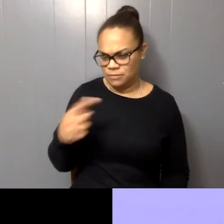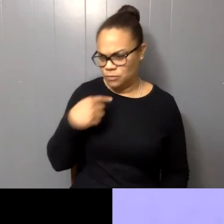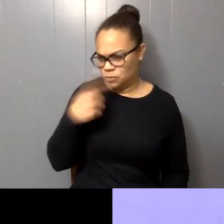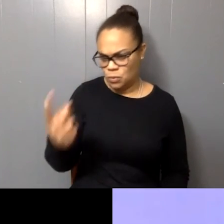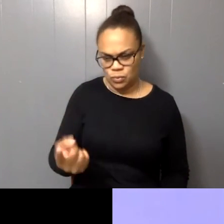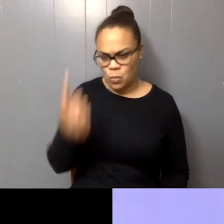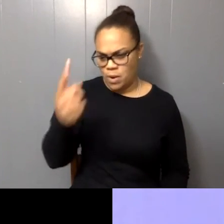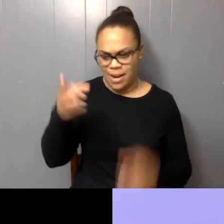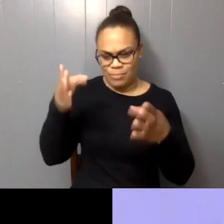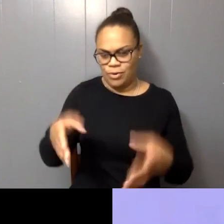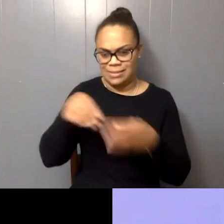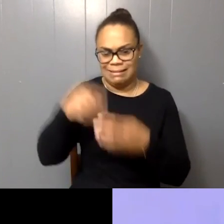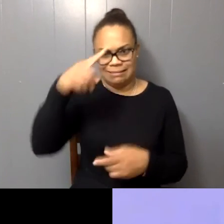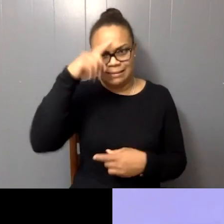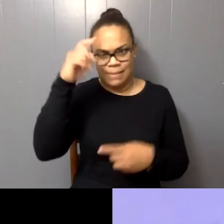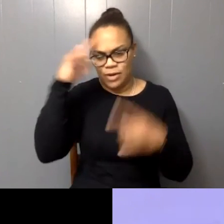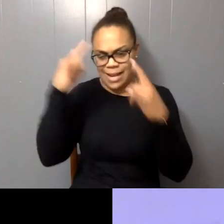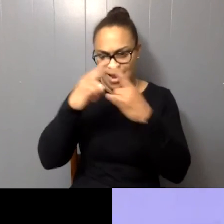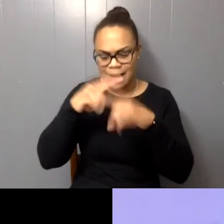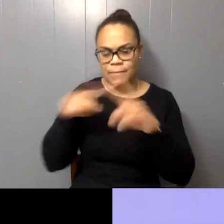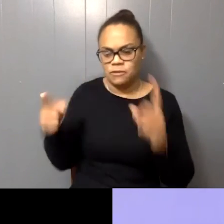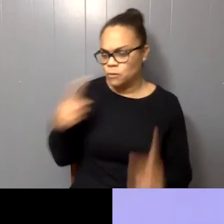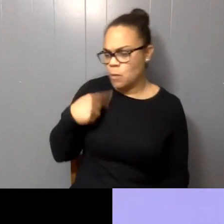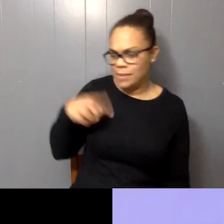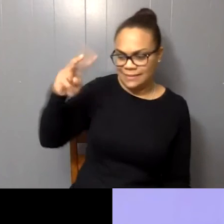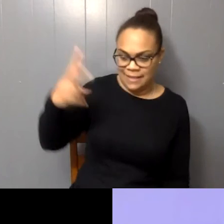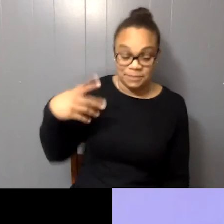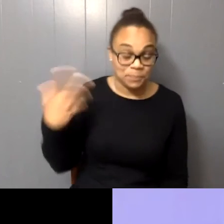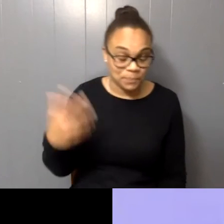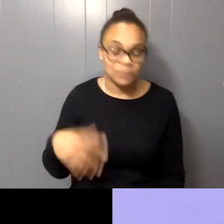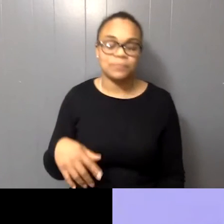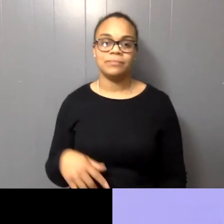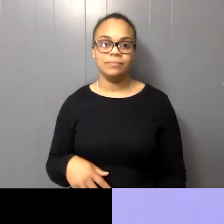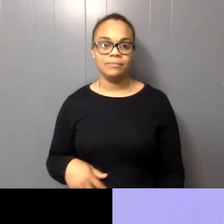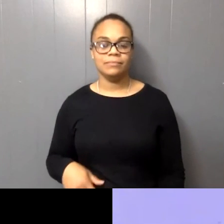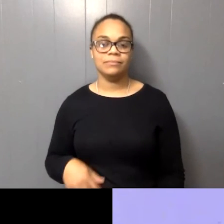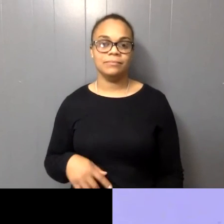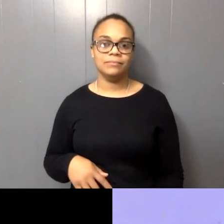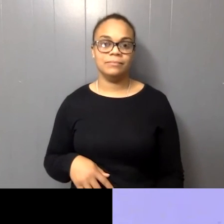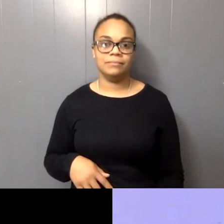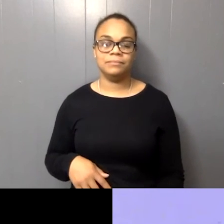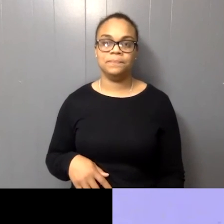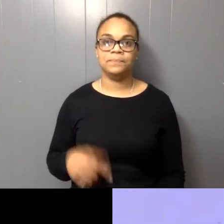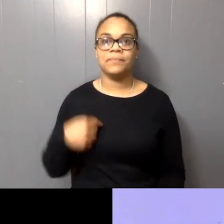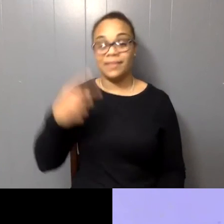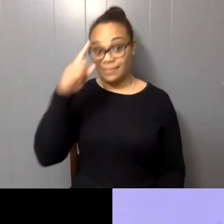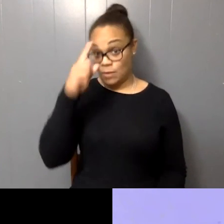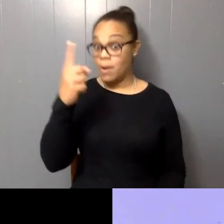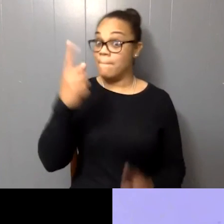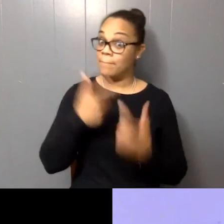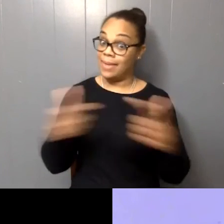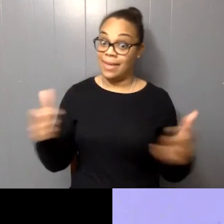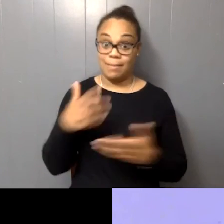then I was the second person that she came out to. And so I think a big part of me being